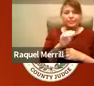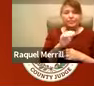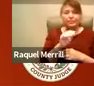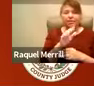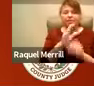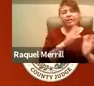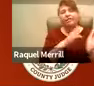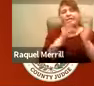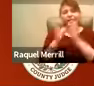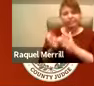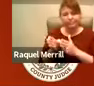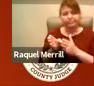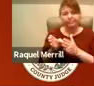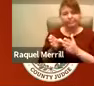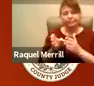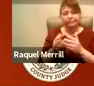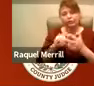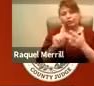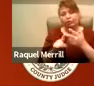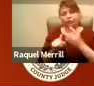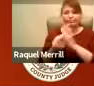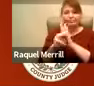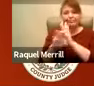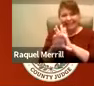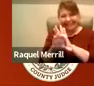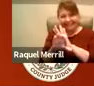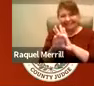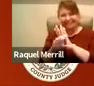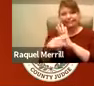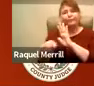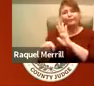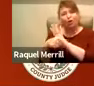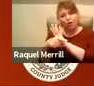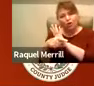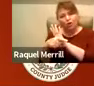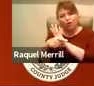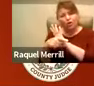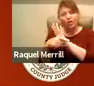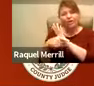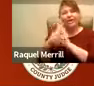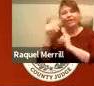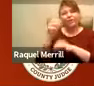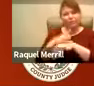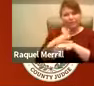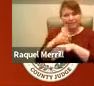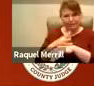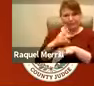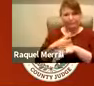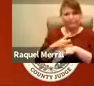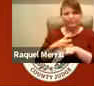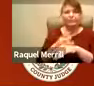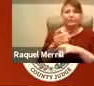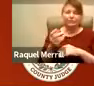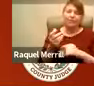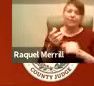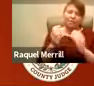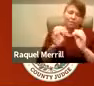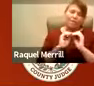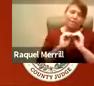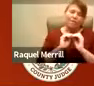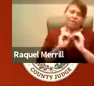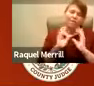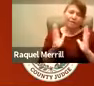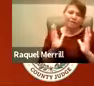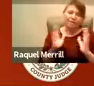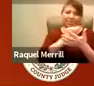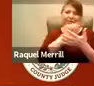then followed by McAllen, Farr, and then Wesco. Obviously,